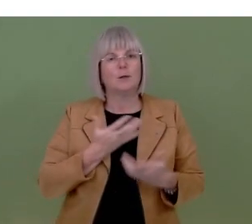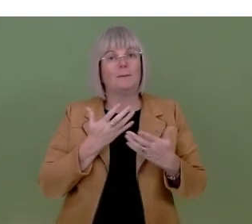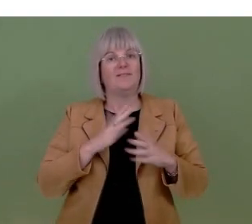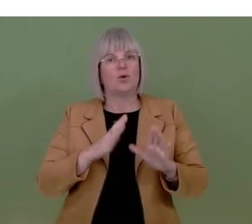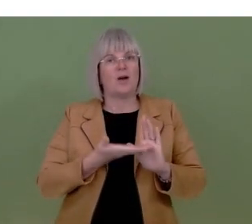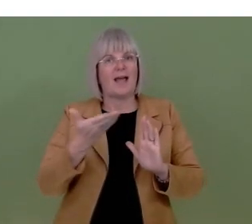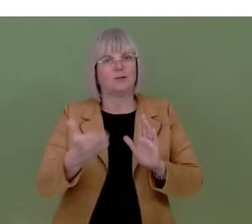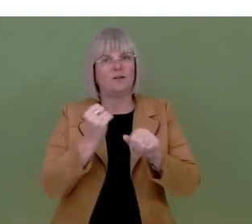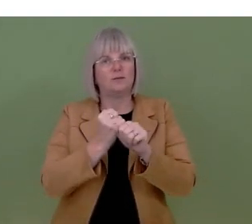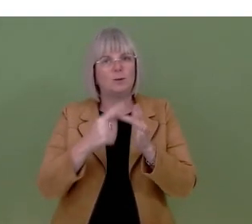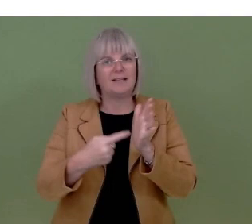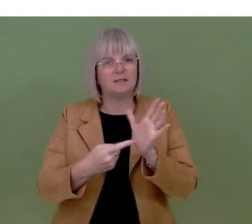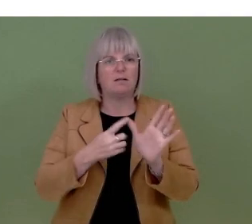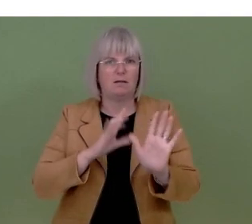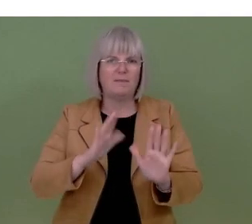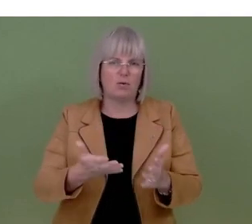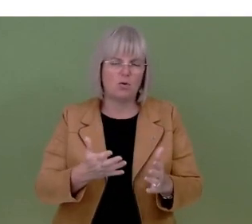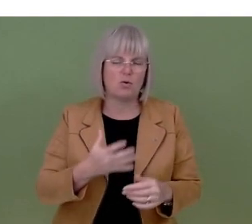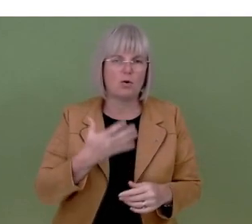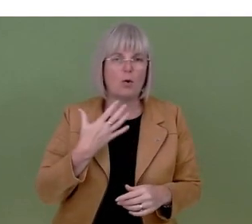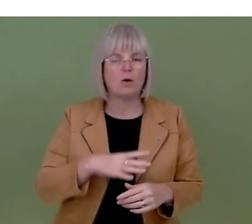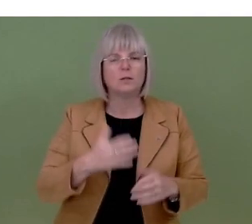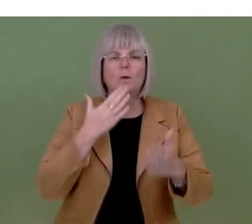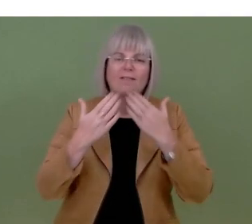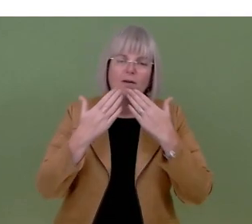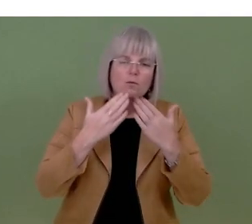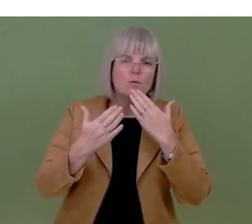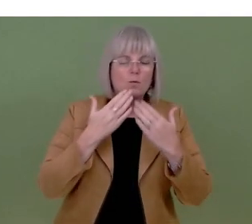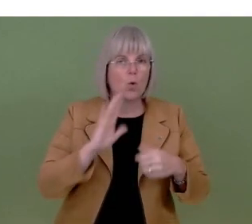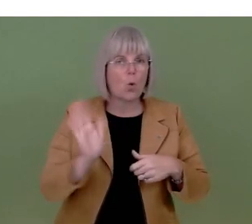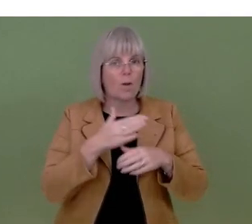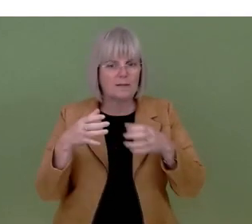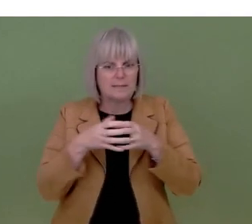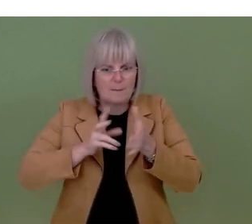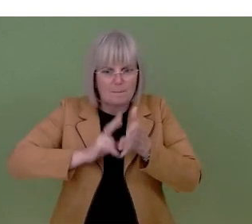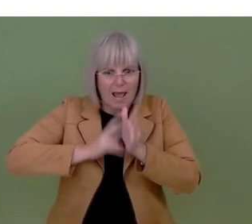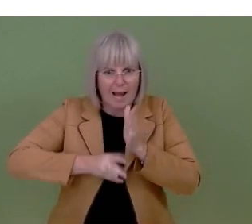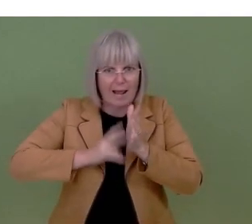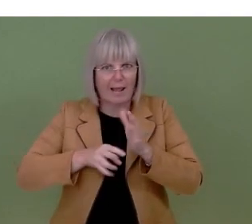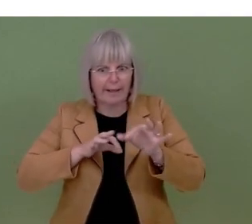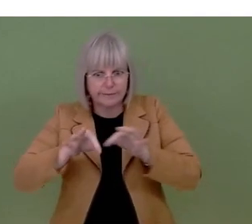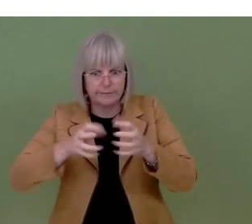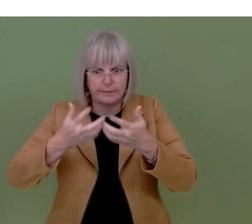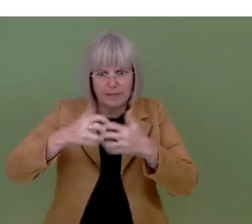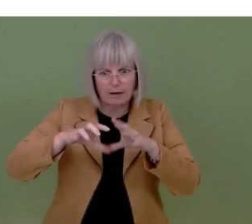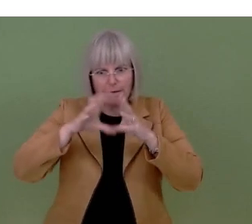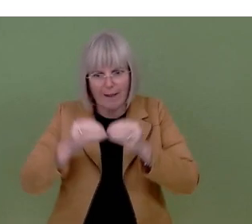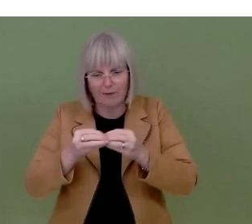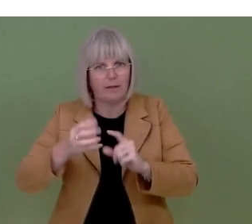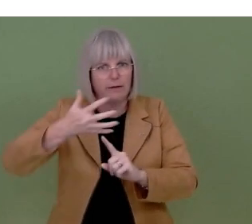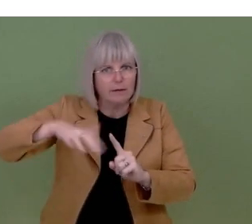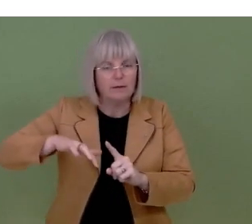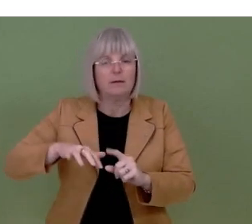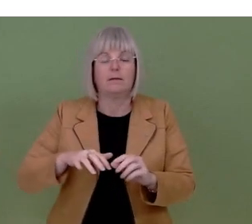I just want to say thank you again to the whole team who worked behind the scenes, and everyone who's